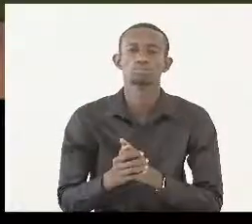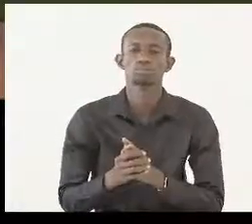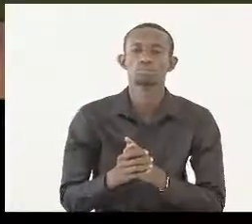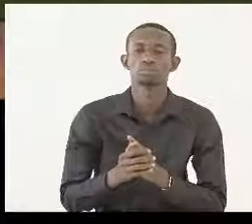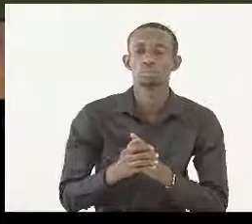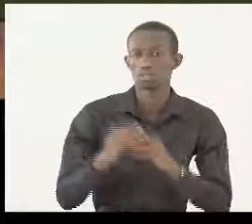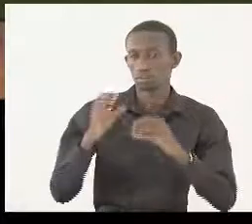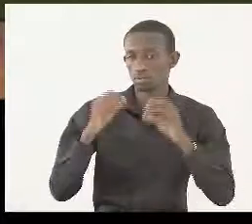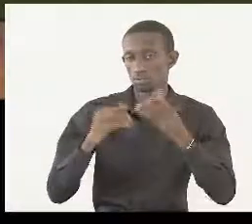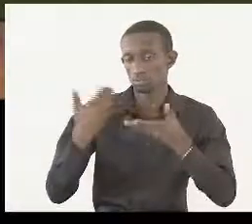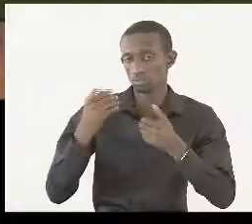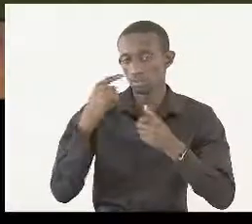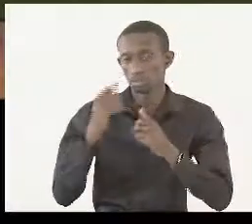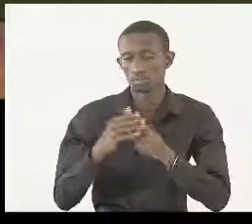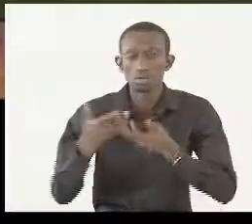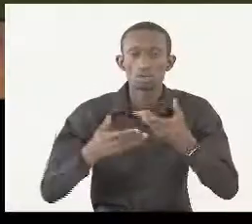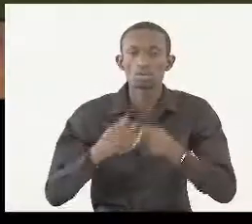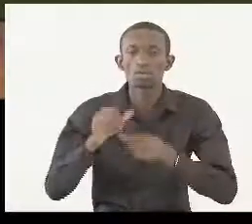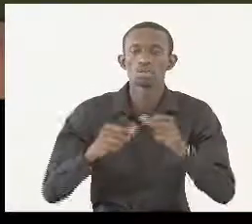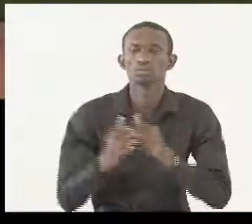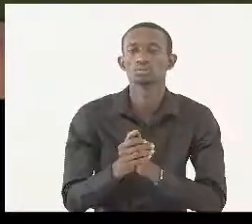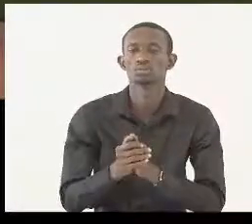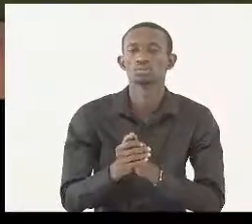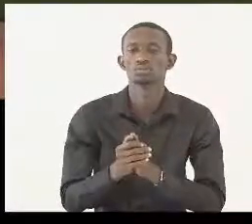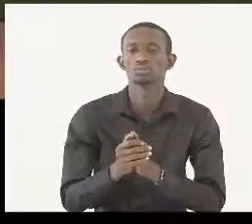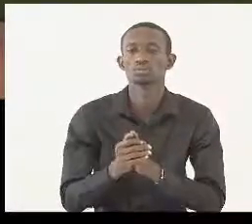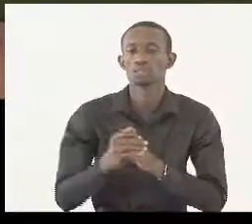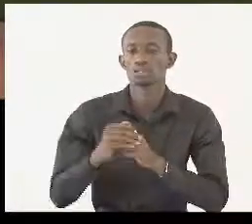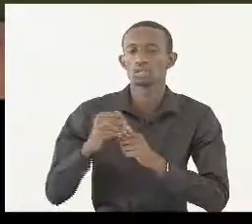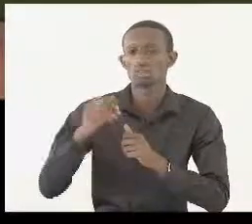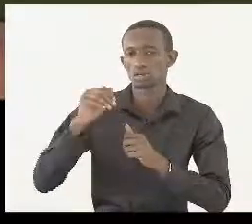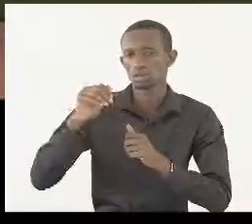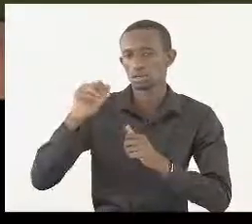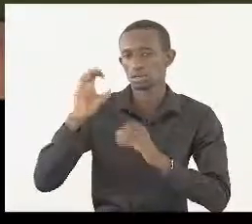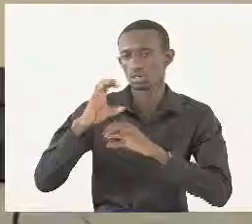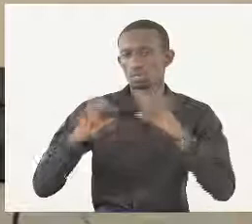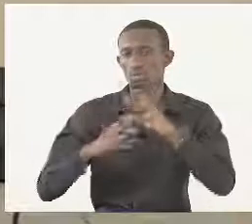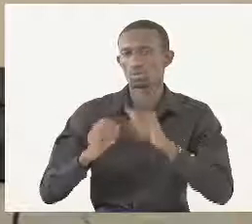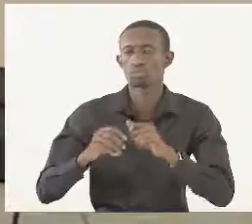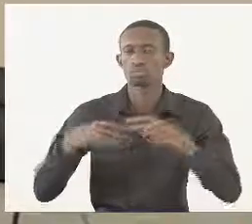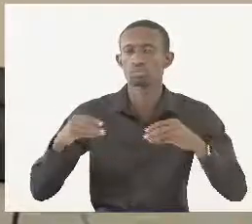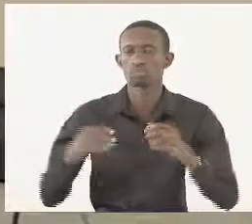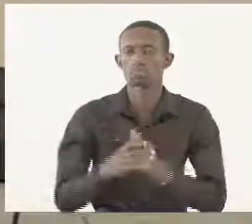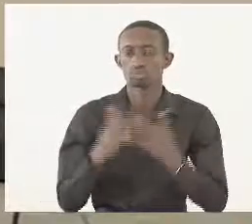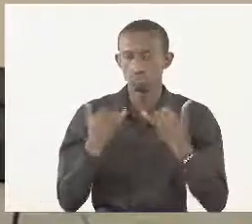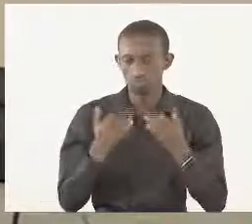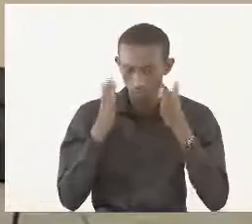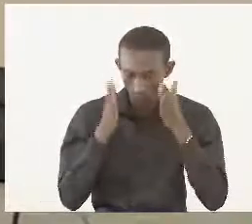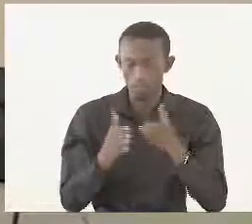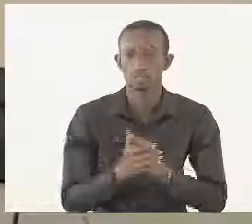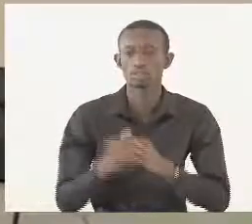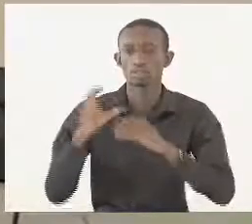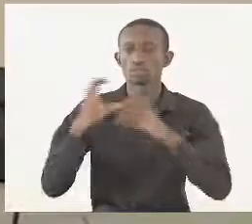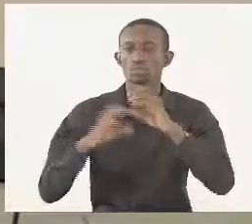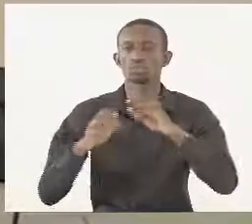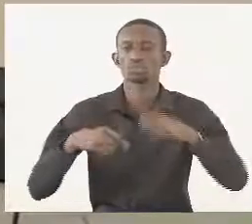properties and the reactivity, but today we will focus on the chemical reactions. We have seen